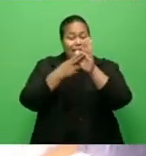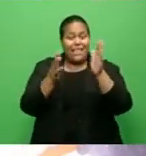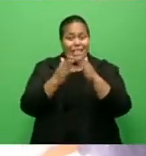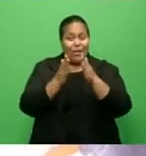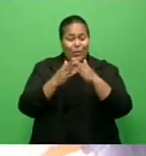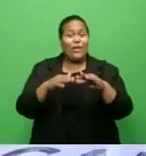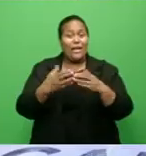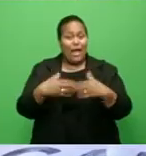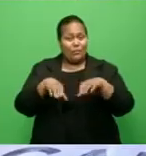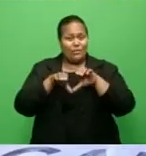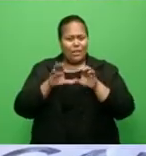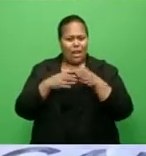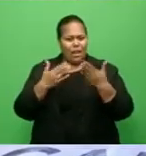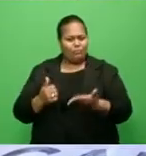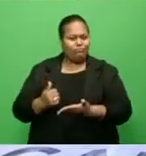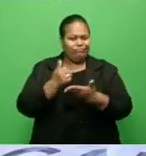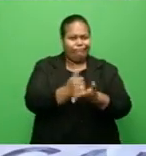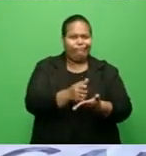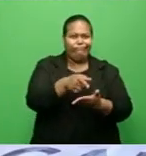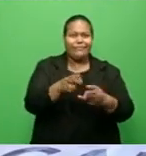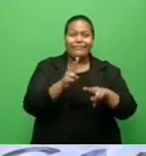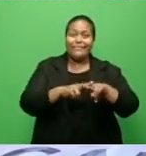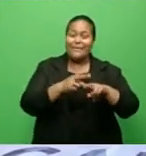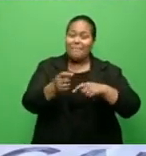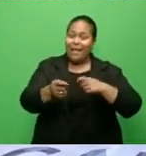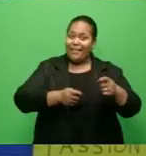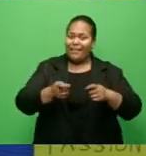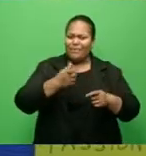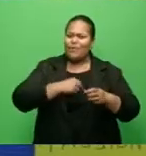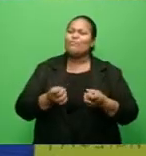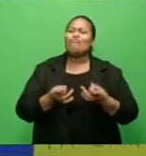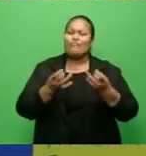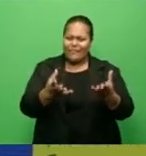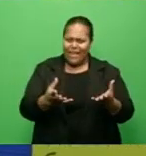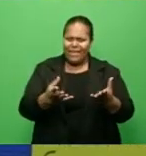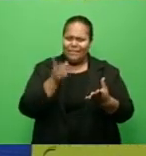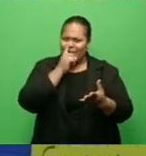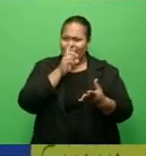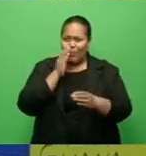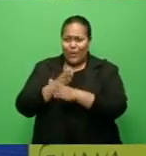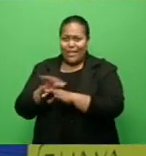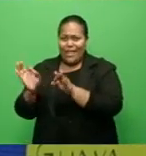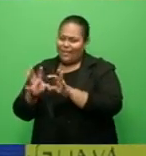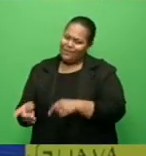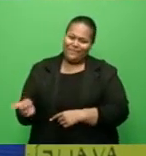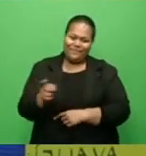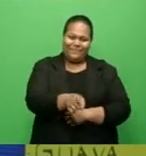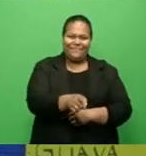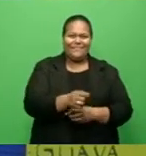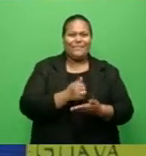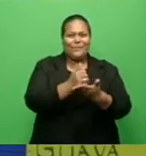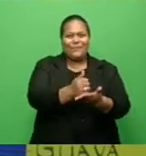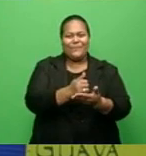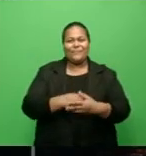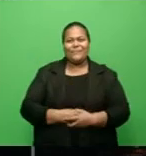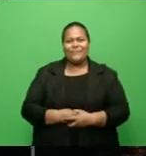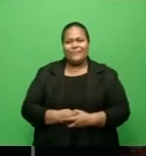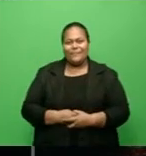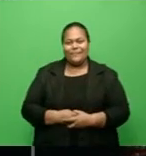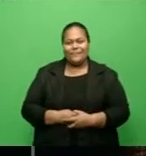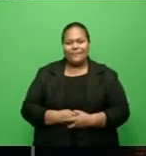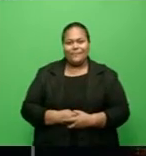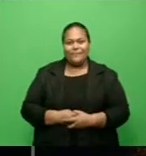When they first set it up, it is a good idea, especially for those who lost their jobs since COVID-19 in the tourism industry. It is a very good